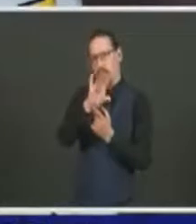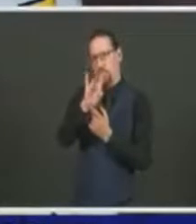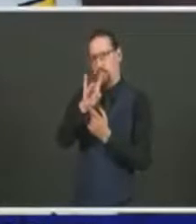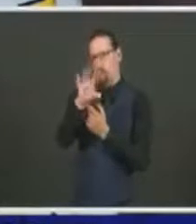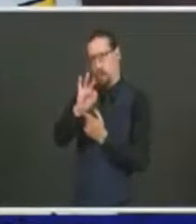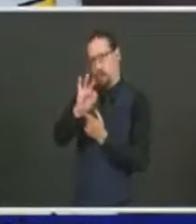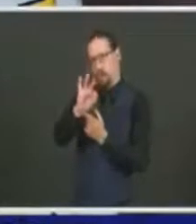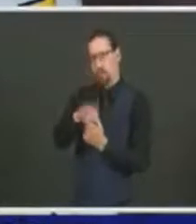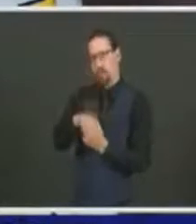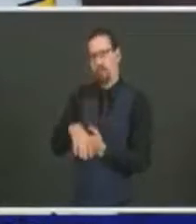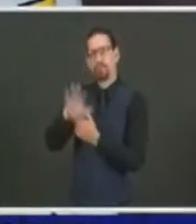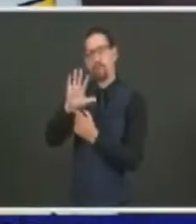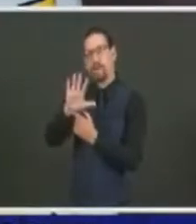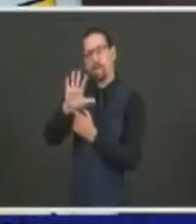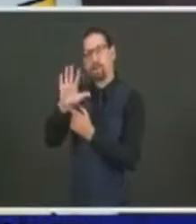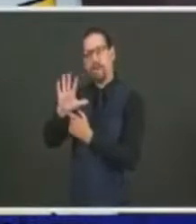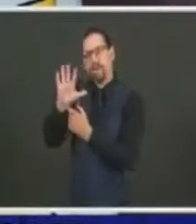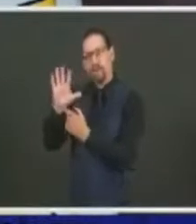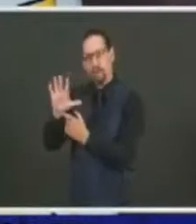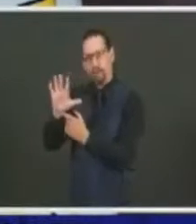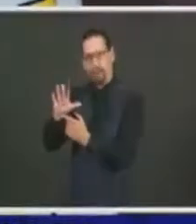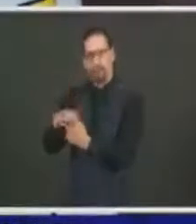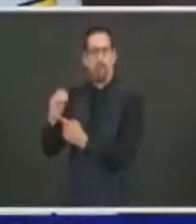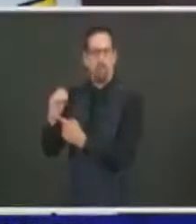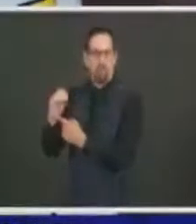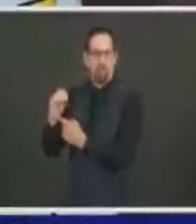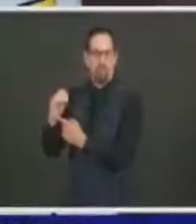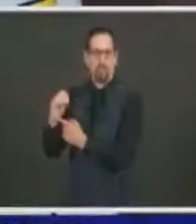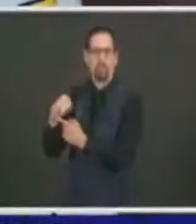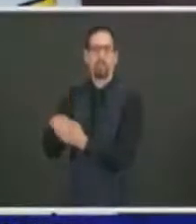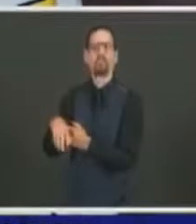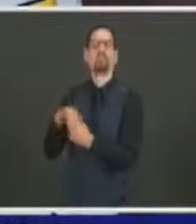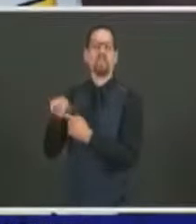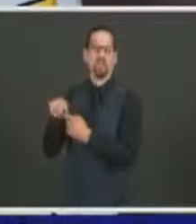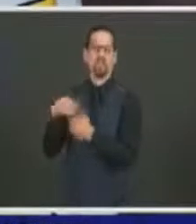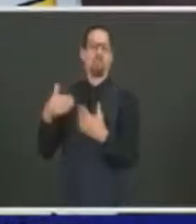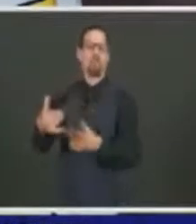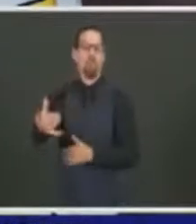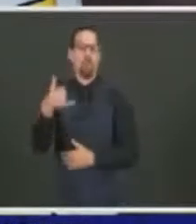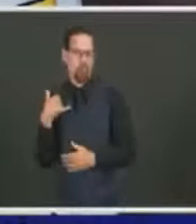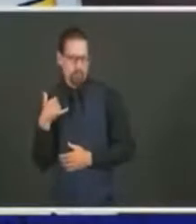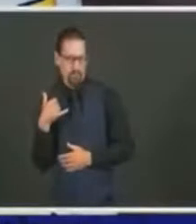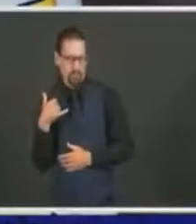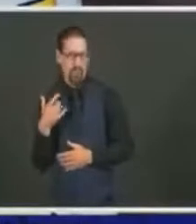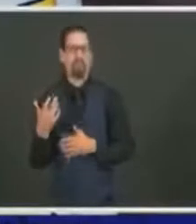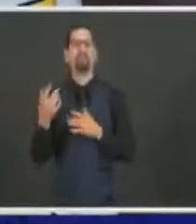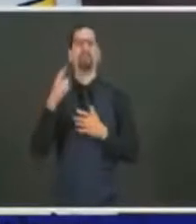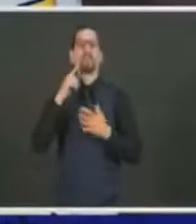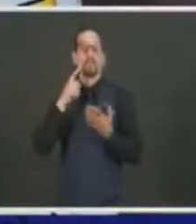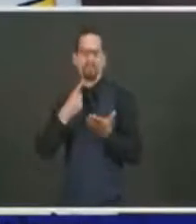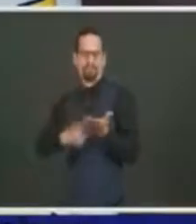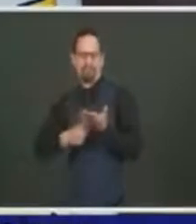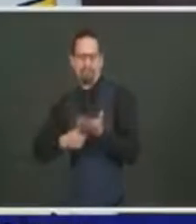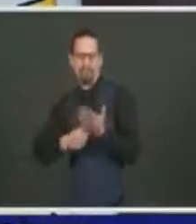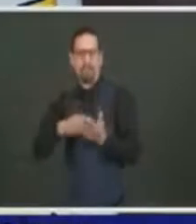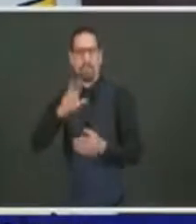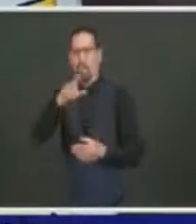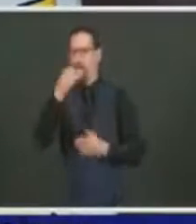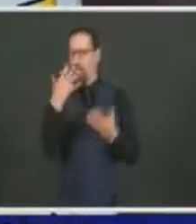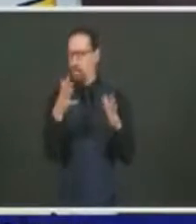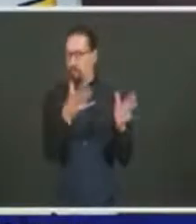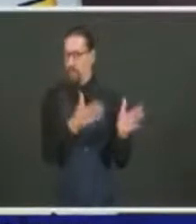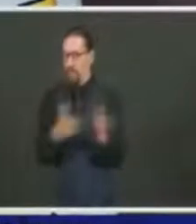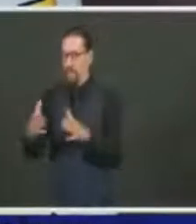889-5550, and we'll help walk you through it. So if you've already planned your event for July, and these are July events